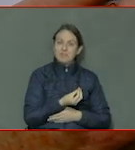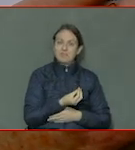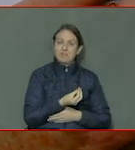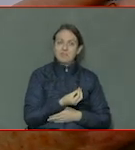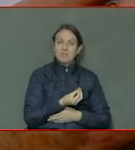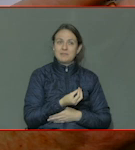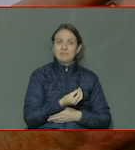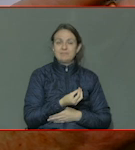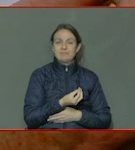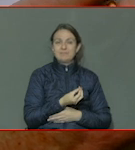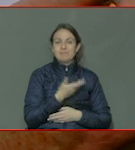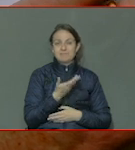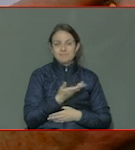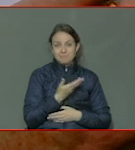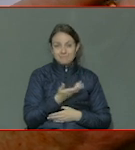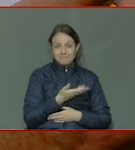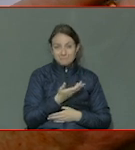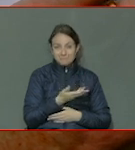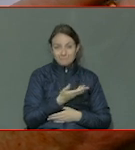my